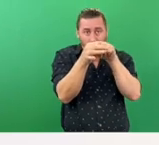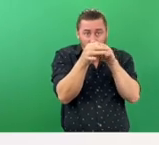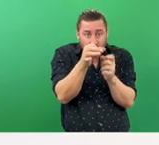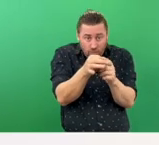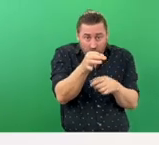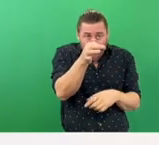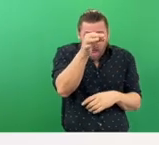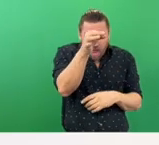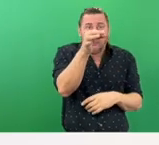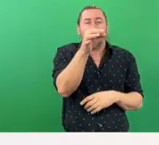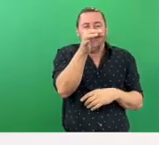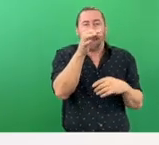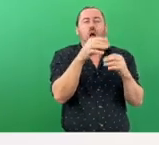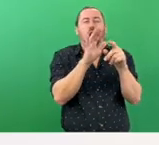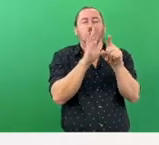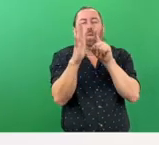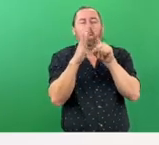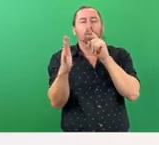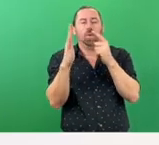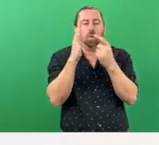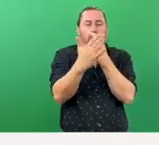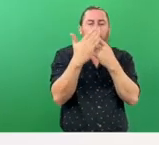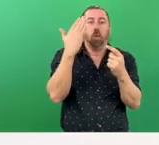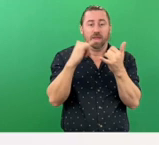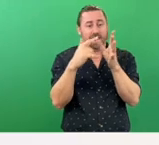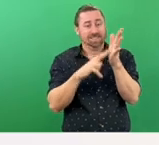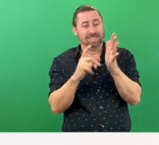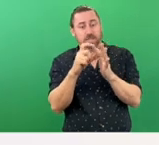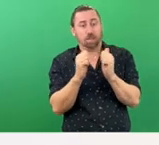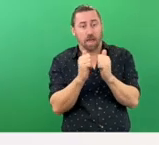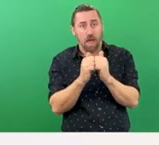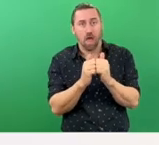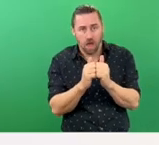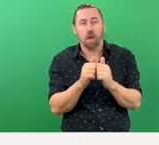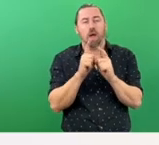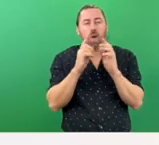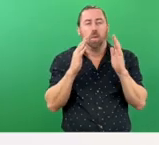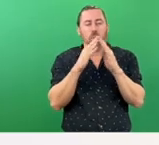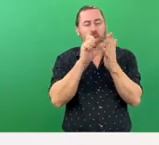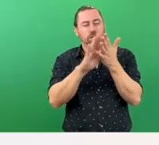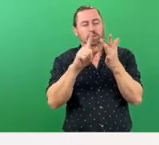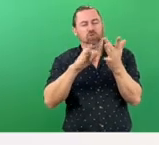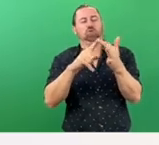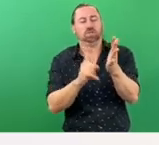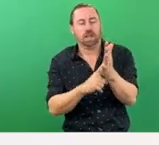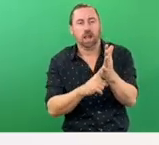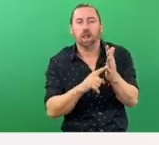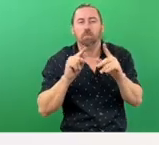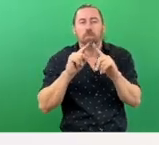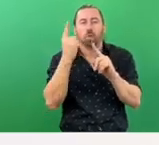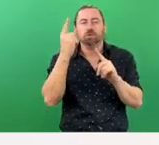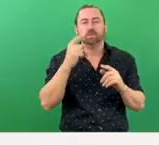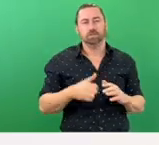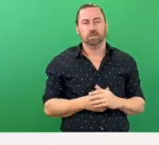that cylinder and you give it a few scrubs on your sandpaper, and that will put a chisel point on it. When you have